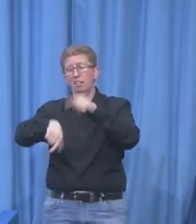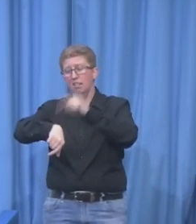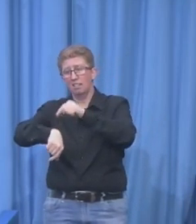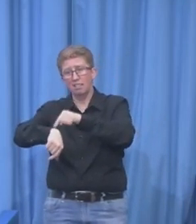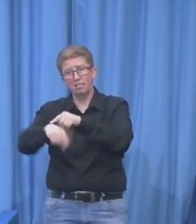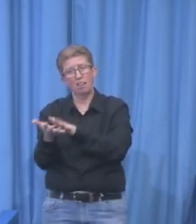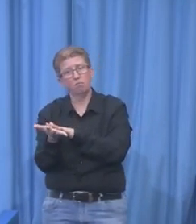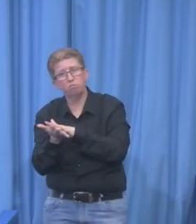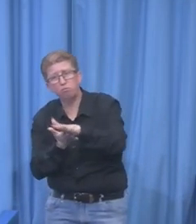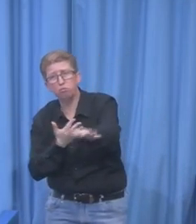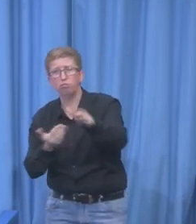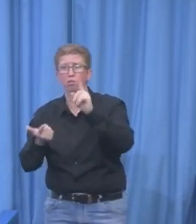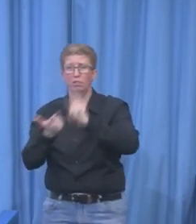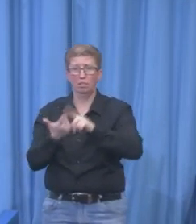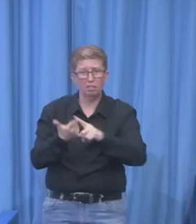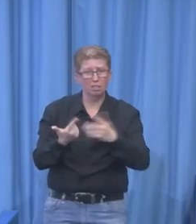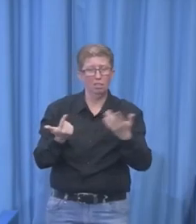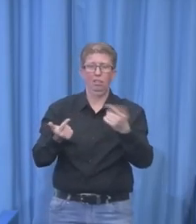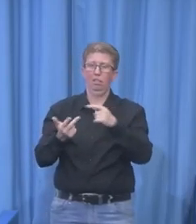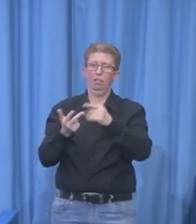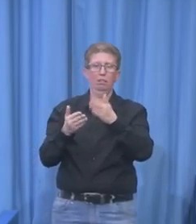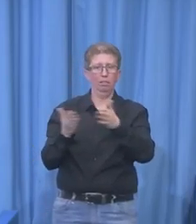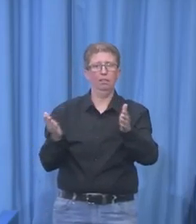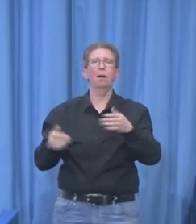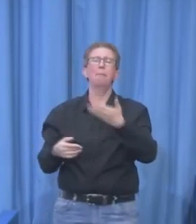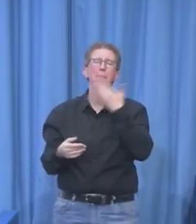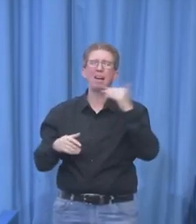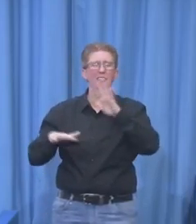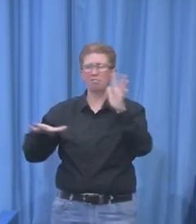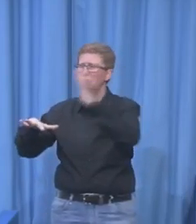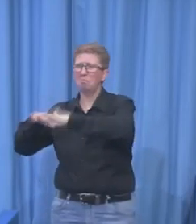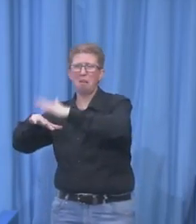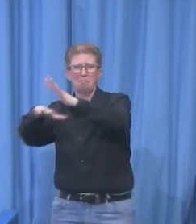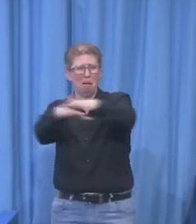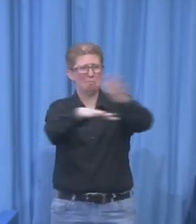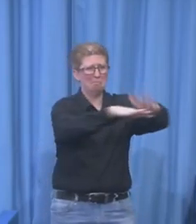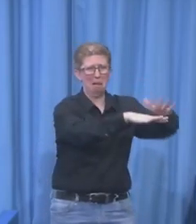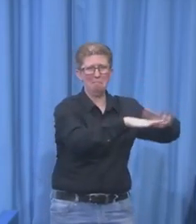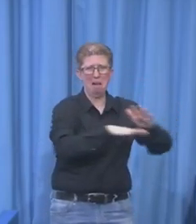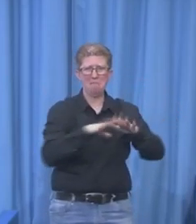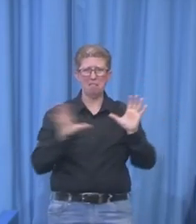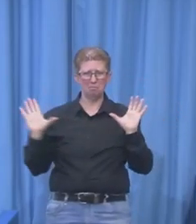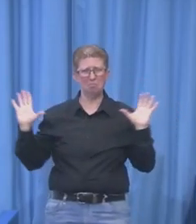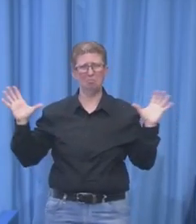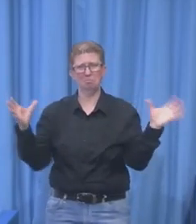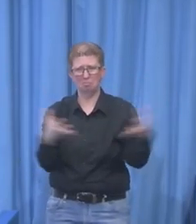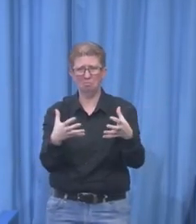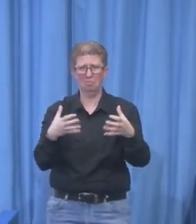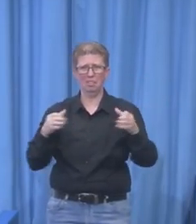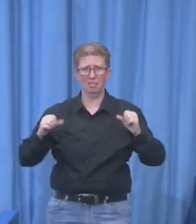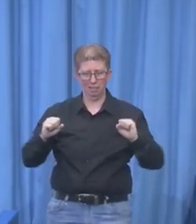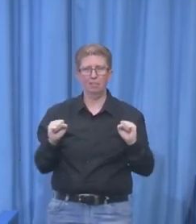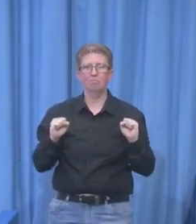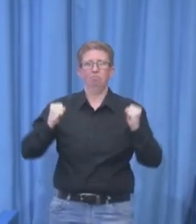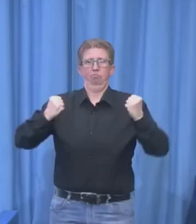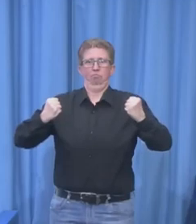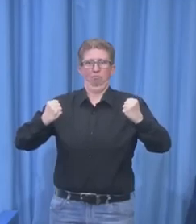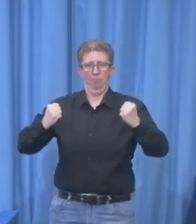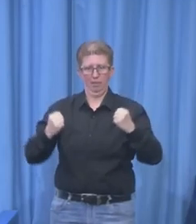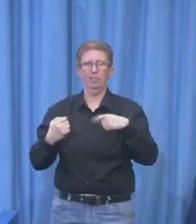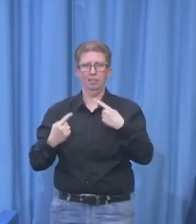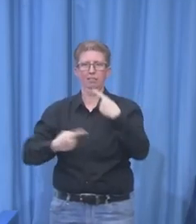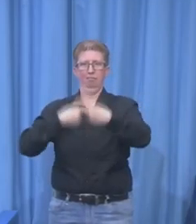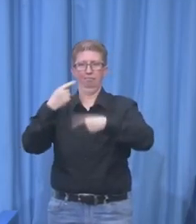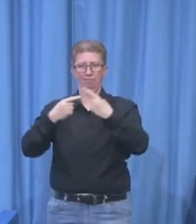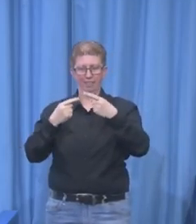And then we move that community and that relationship into a business. And we work with